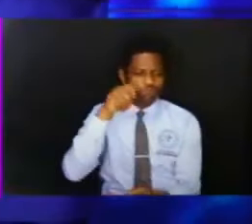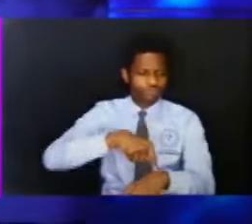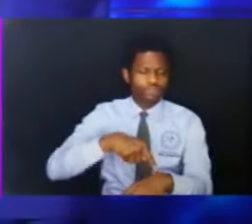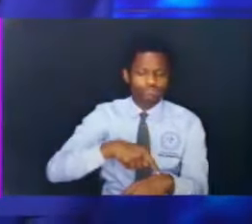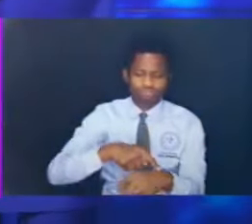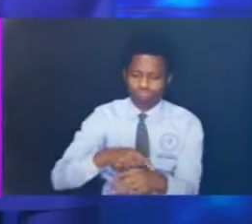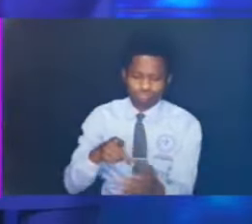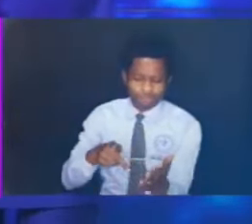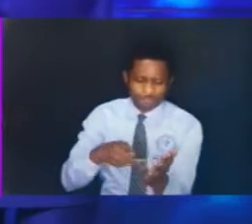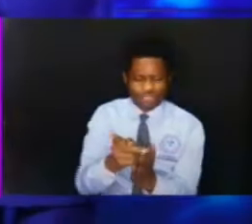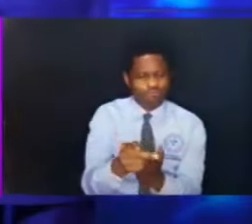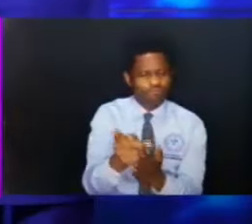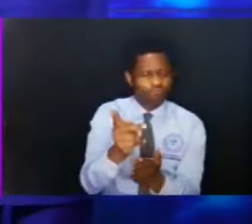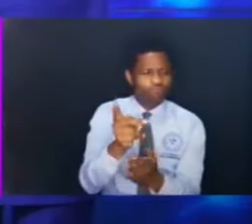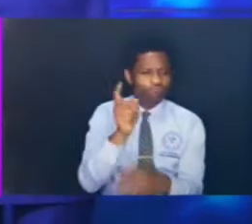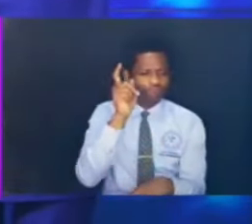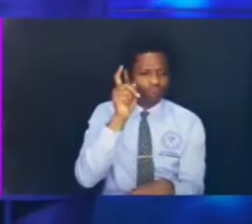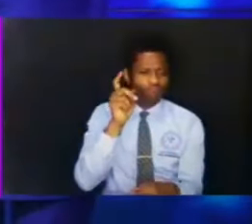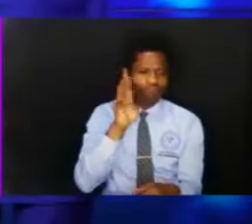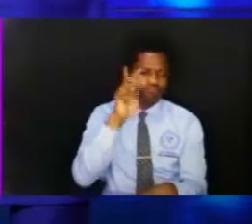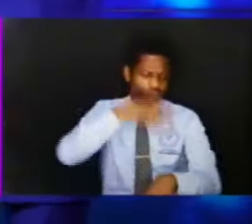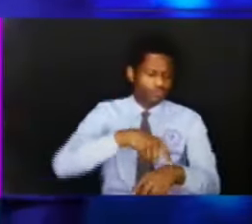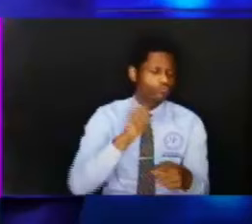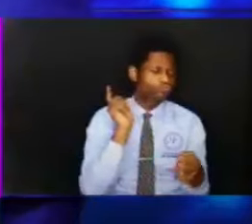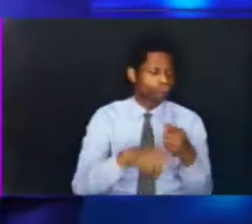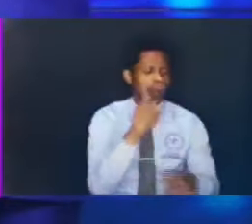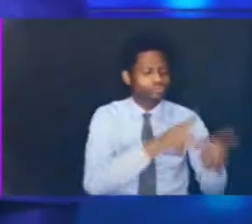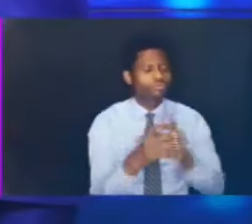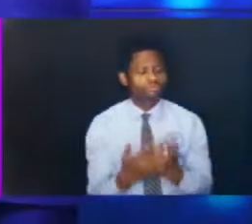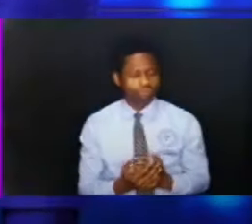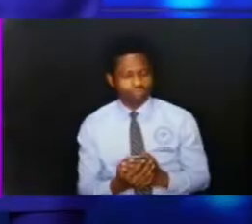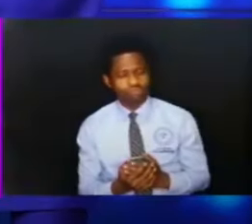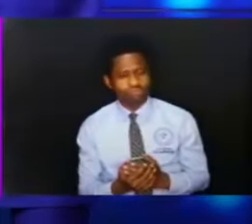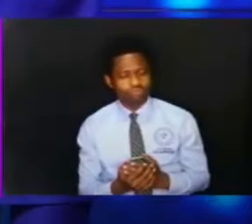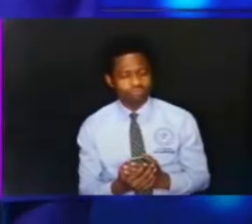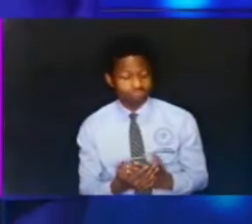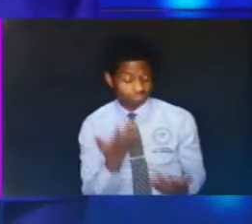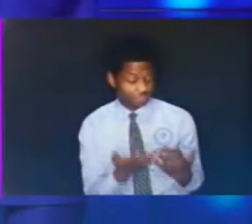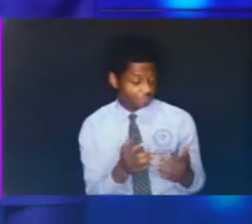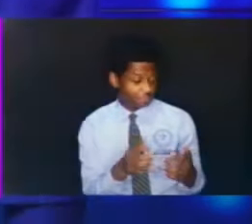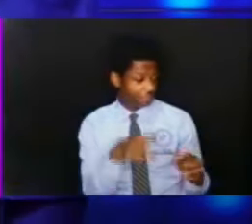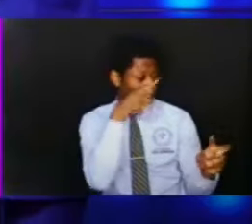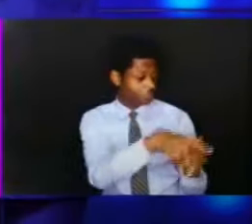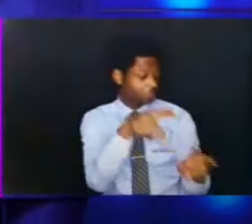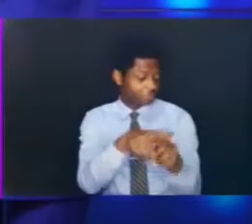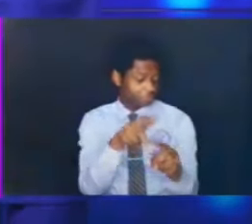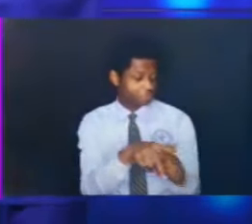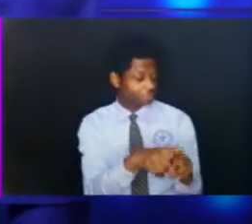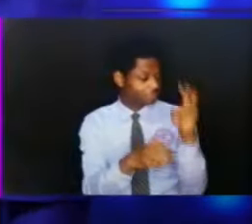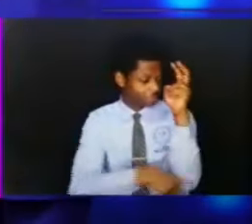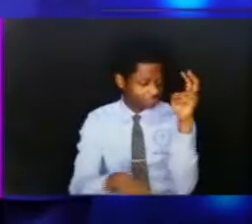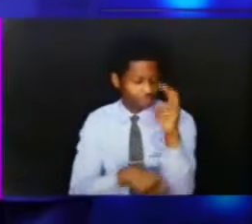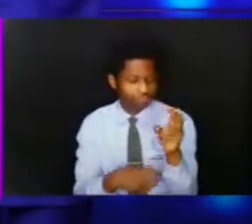se, urade, she. Medima, who dear fa, me cha and ya for Nasaminam Gontumpo so maji o bi pribia, me